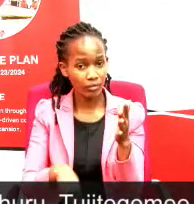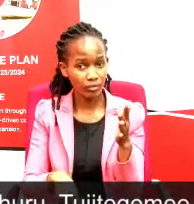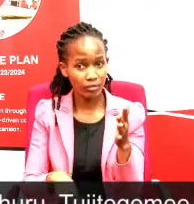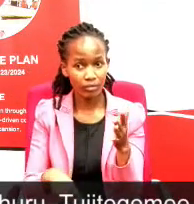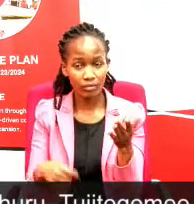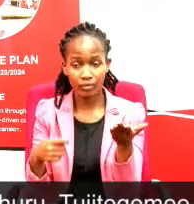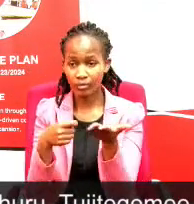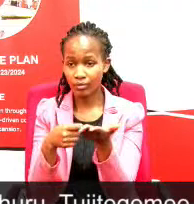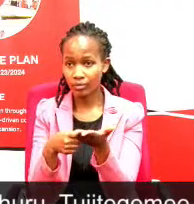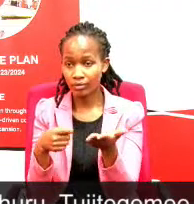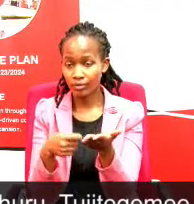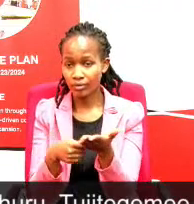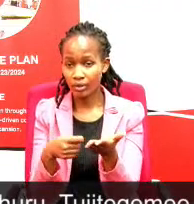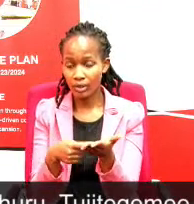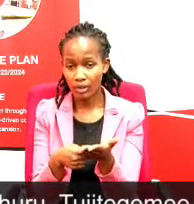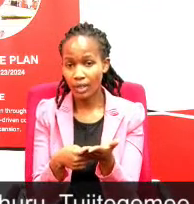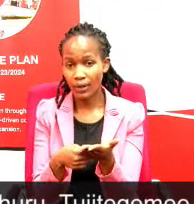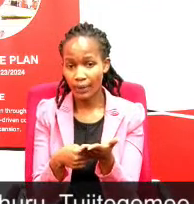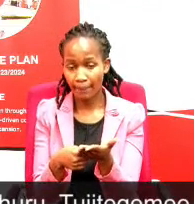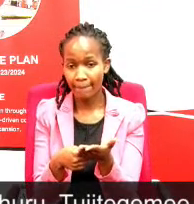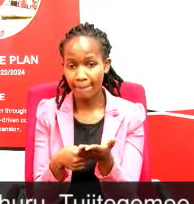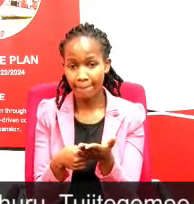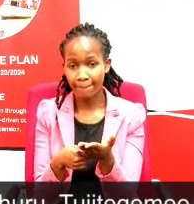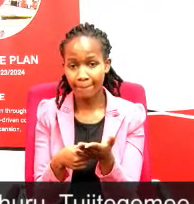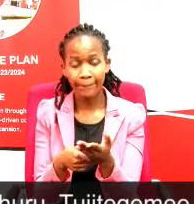the technology-driven compliance.